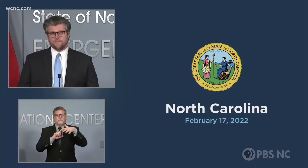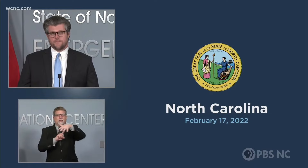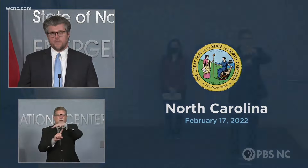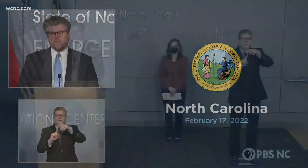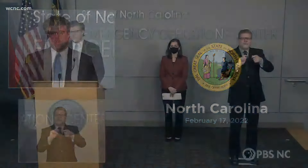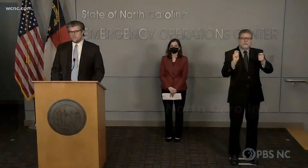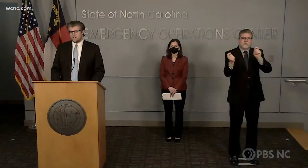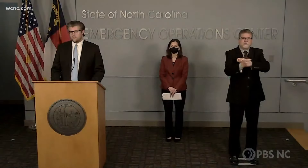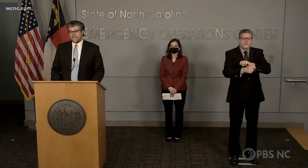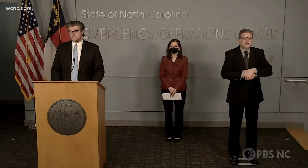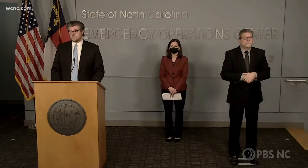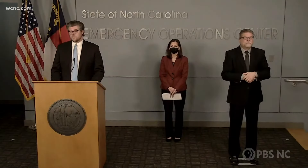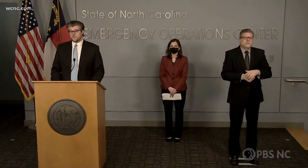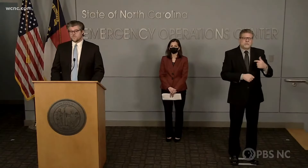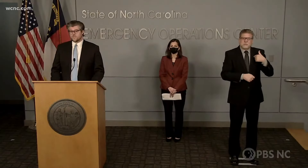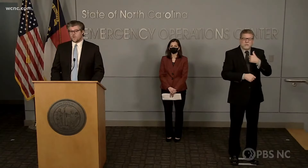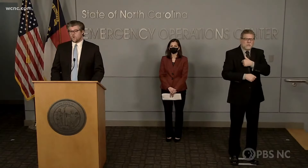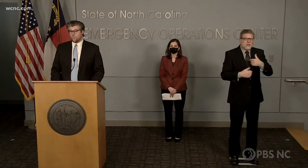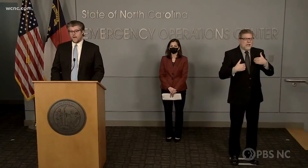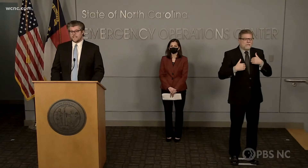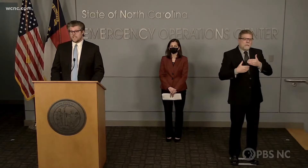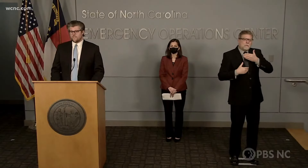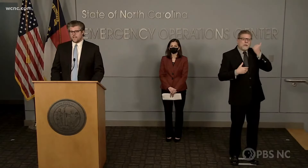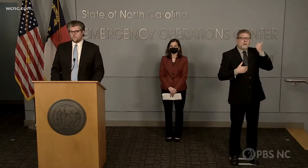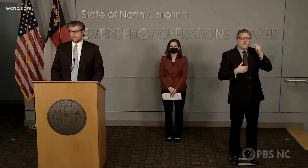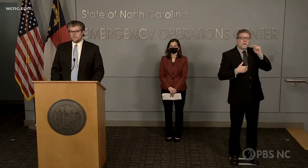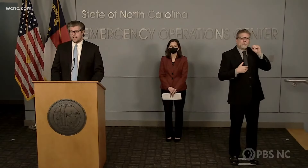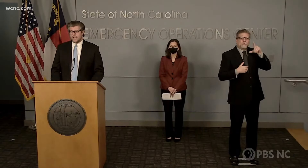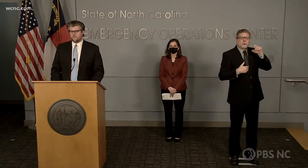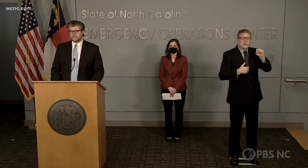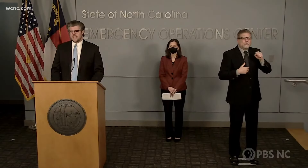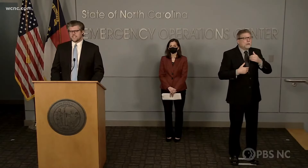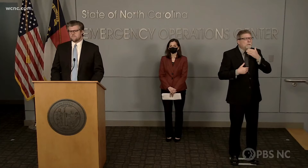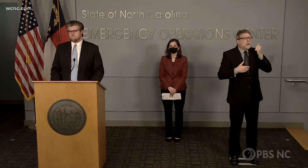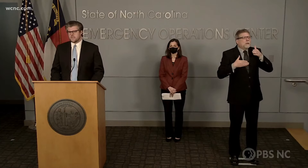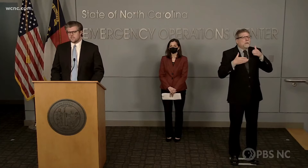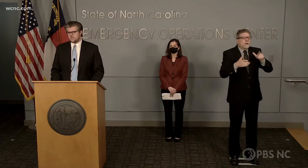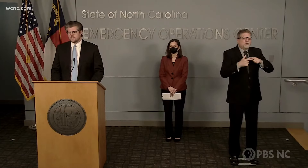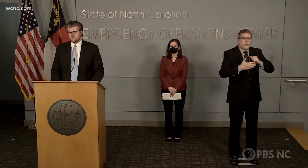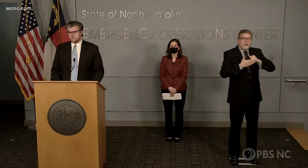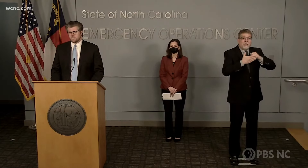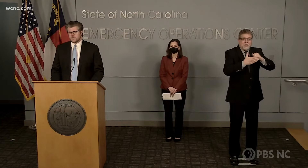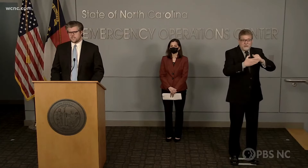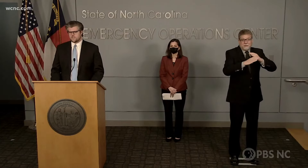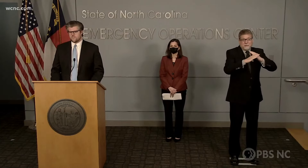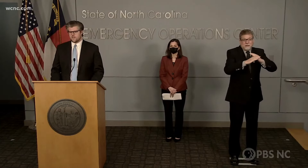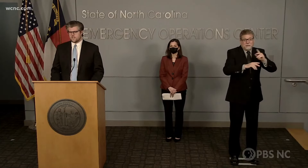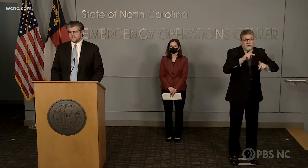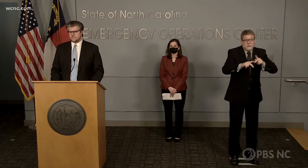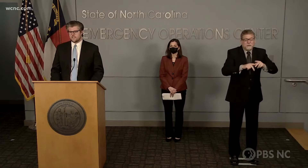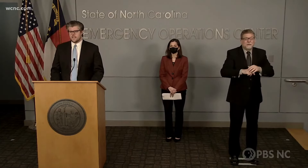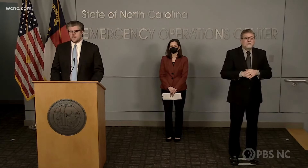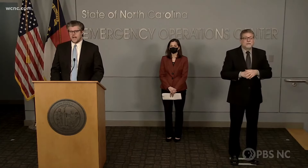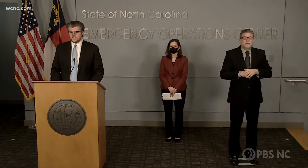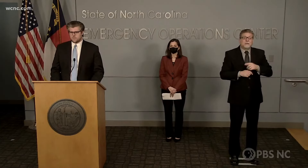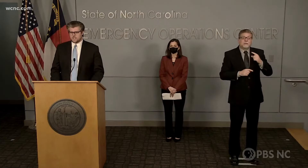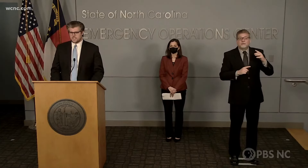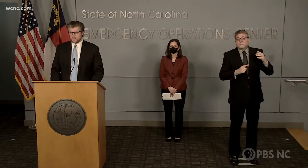people. Vaccines and boosters are widely available and have protected millions of people against severe